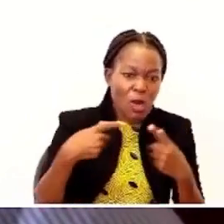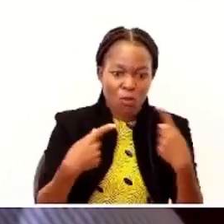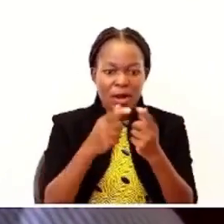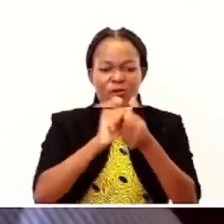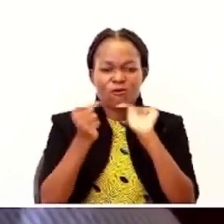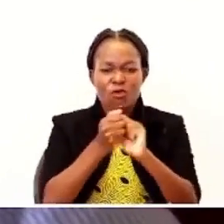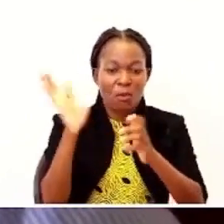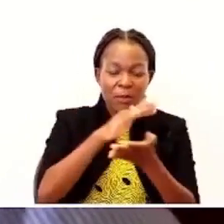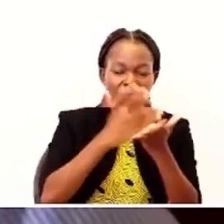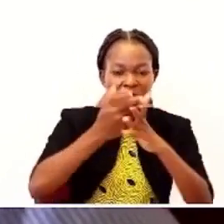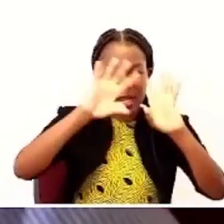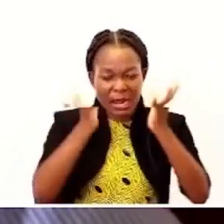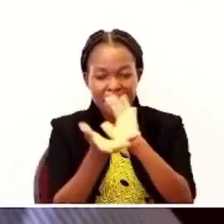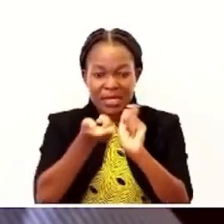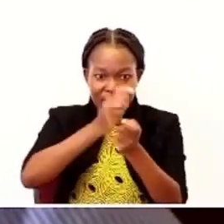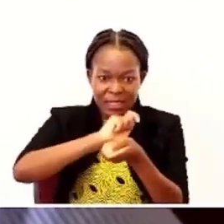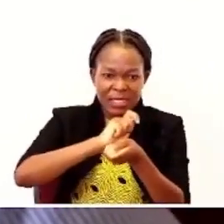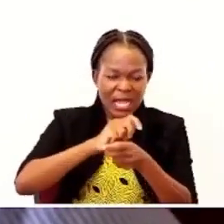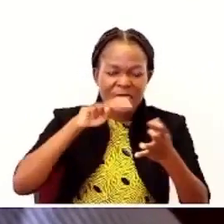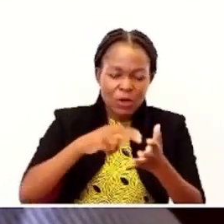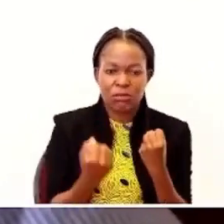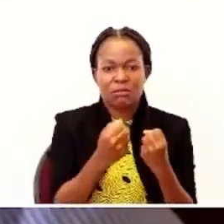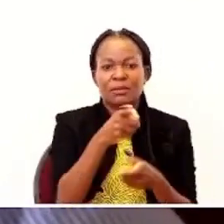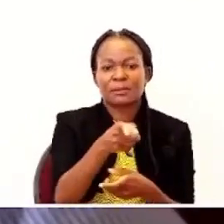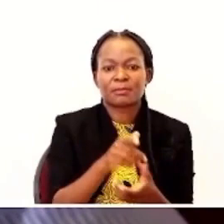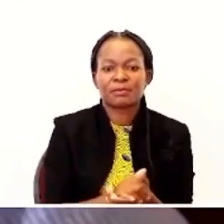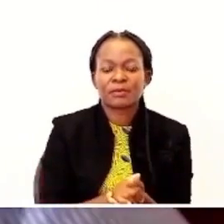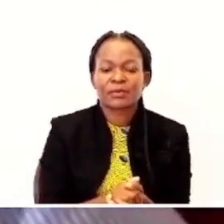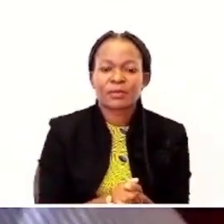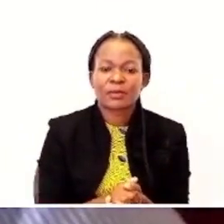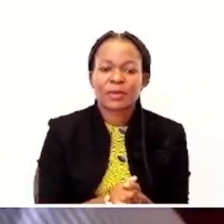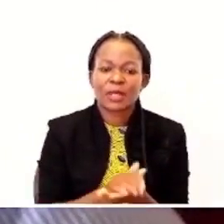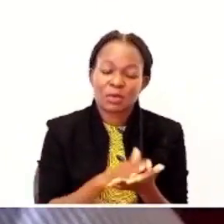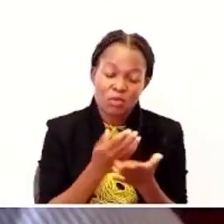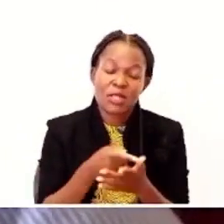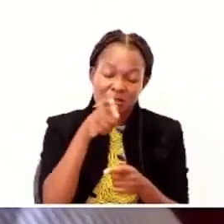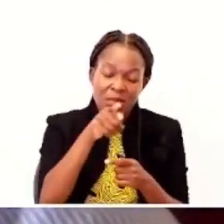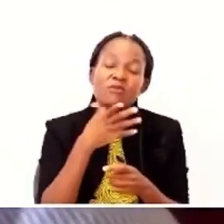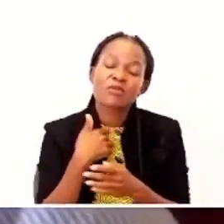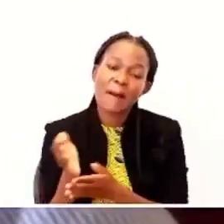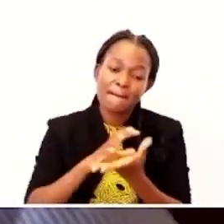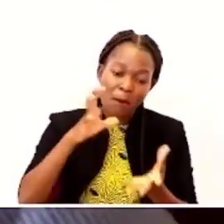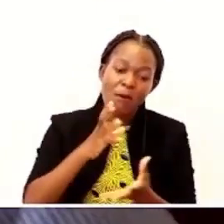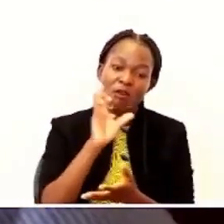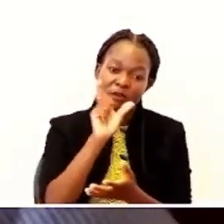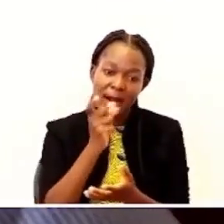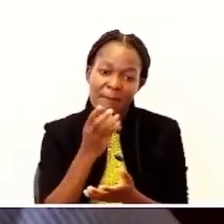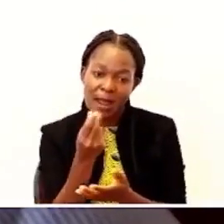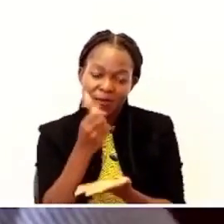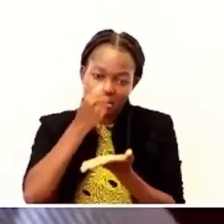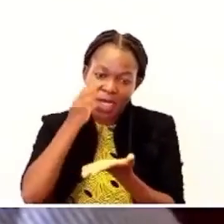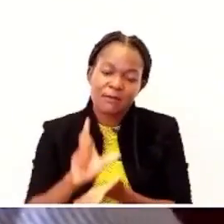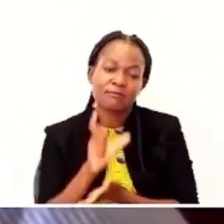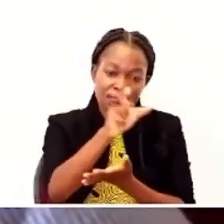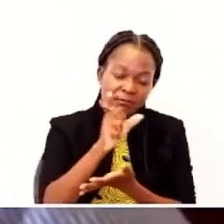impacts. And this is where the need for loss and damage finance comes in. And in here, there